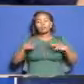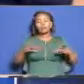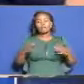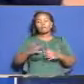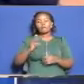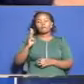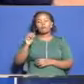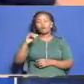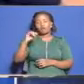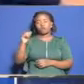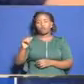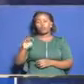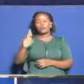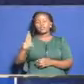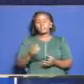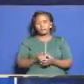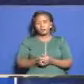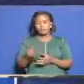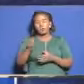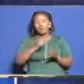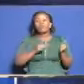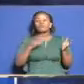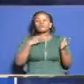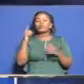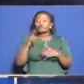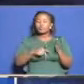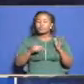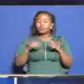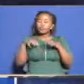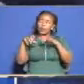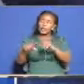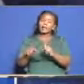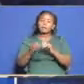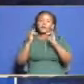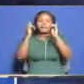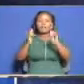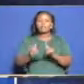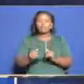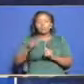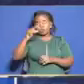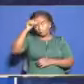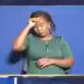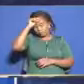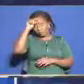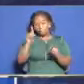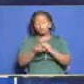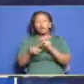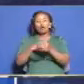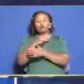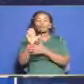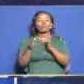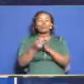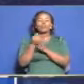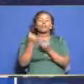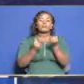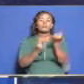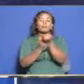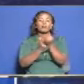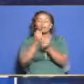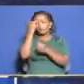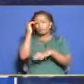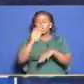to appeal to the people of Wajir to accord the new administration all the necessary support so that the new governor can deliver